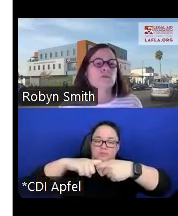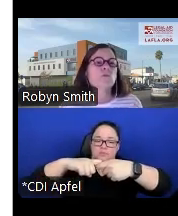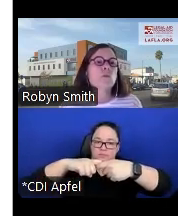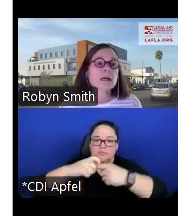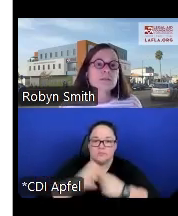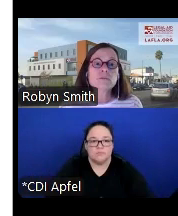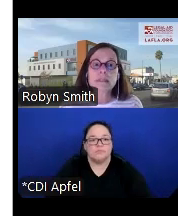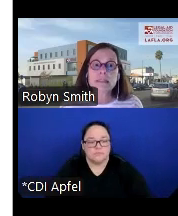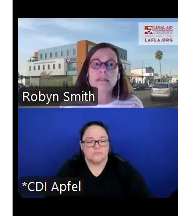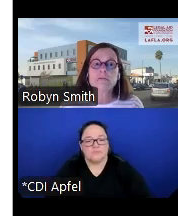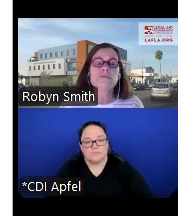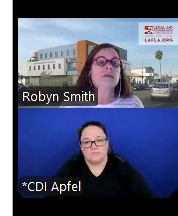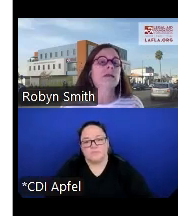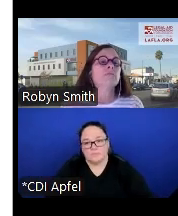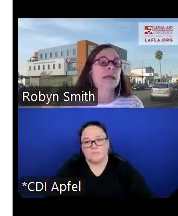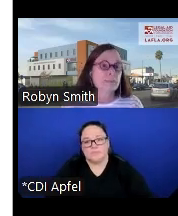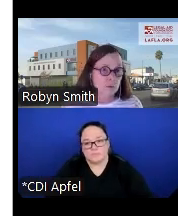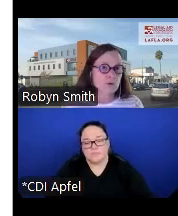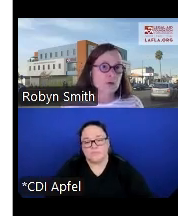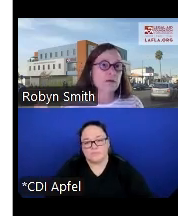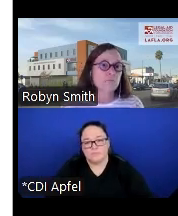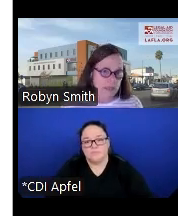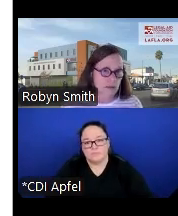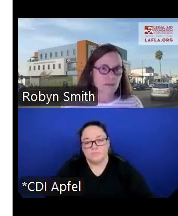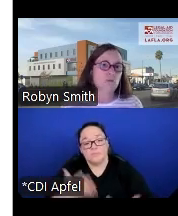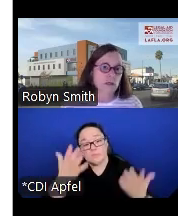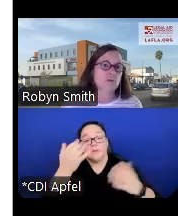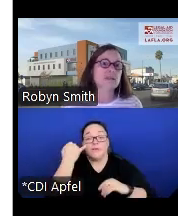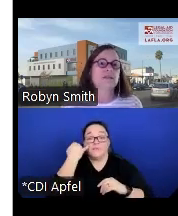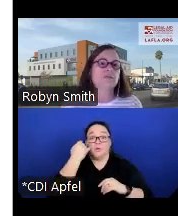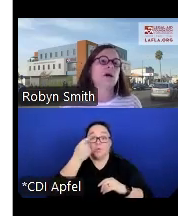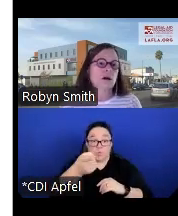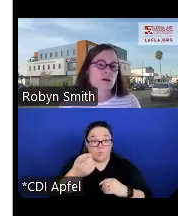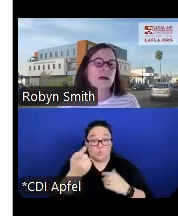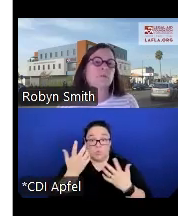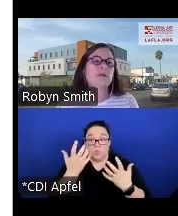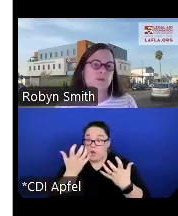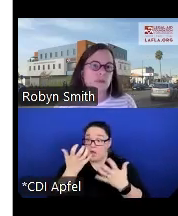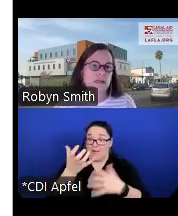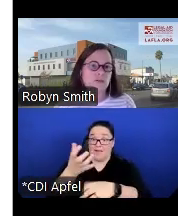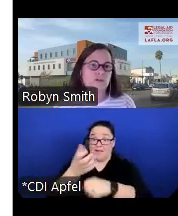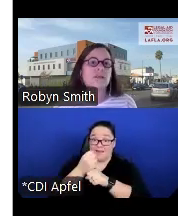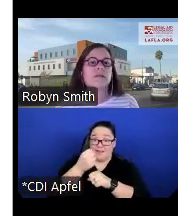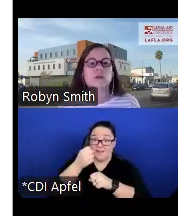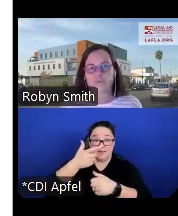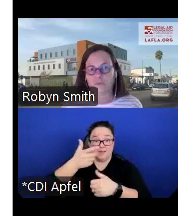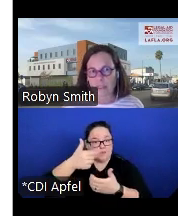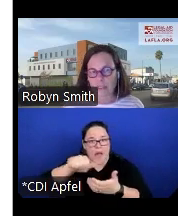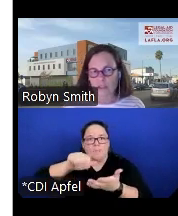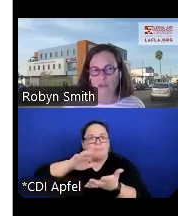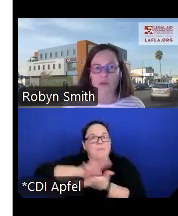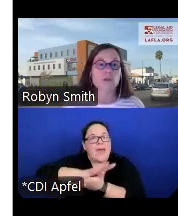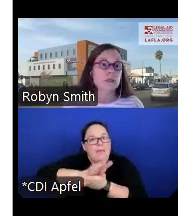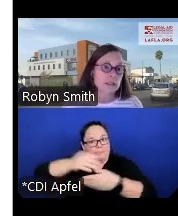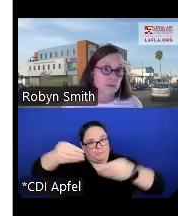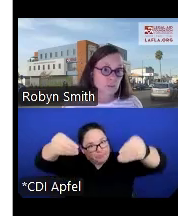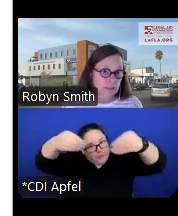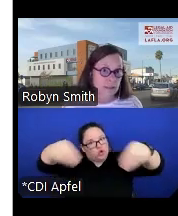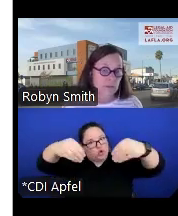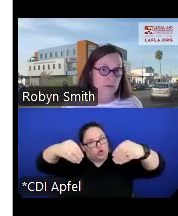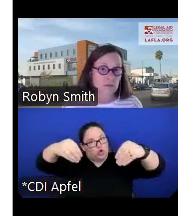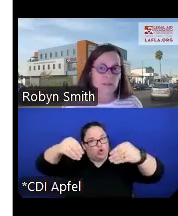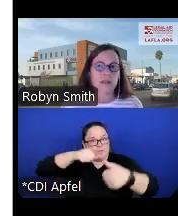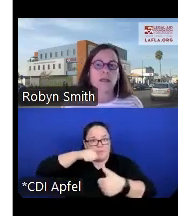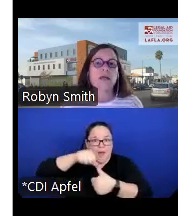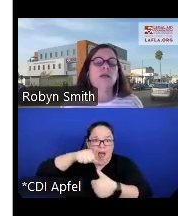So if you want to receive paper mail, you want to receive hard copy of your letters and notifications, or you need to